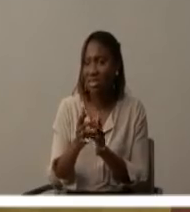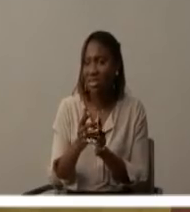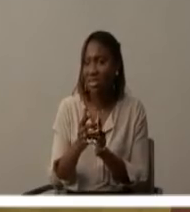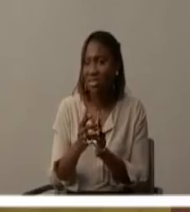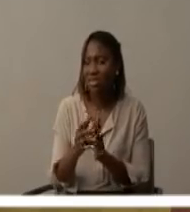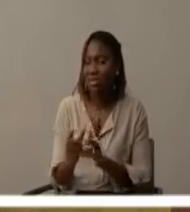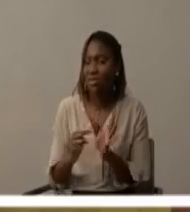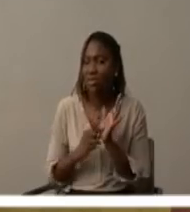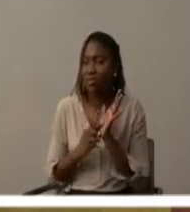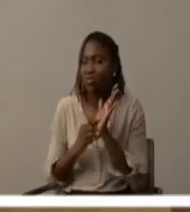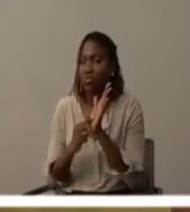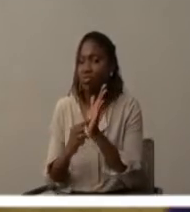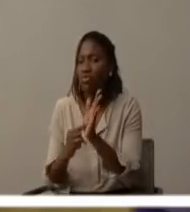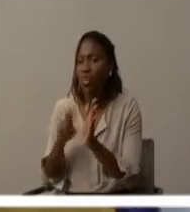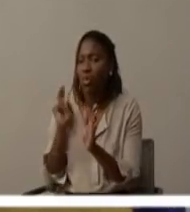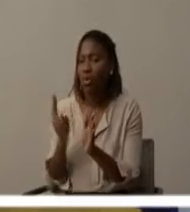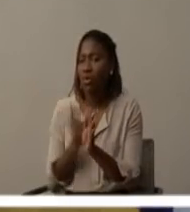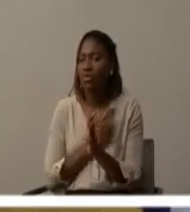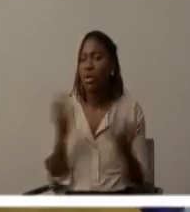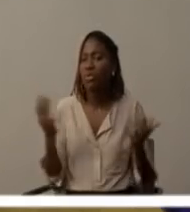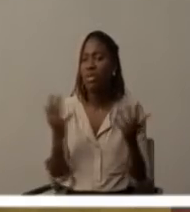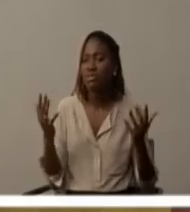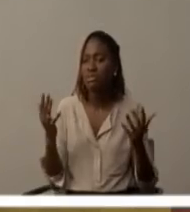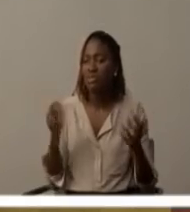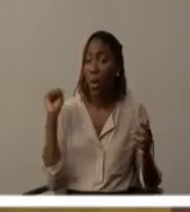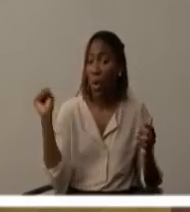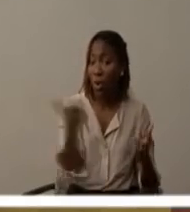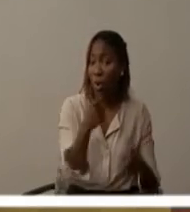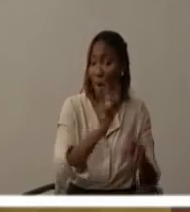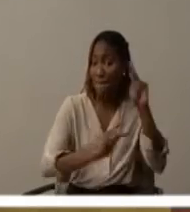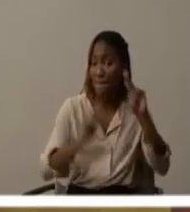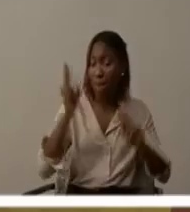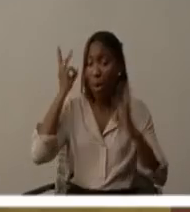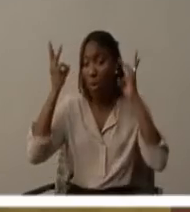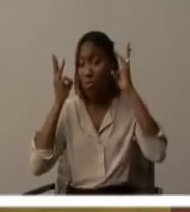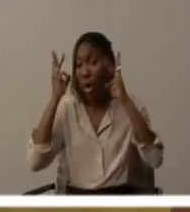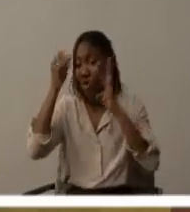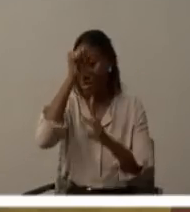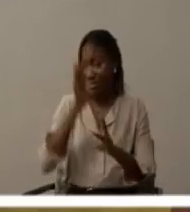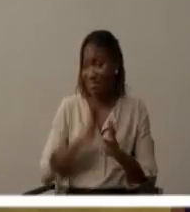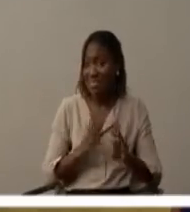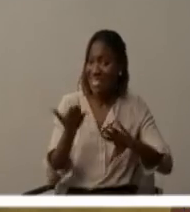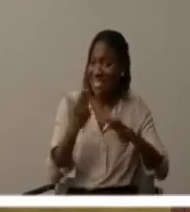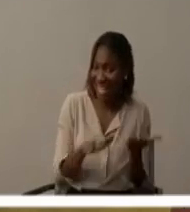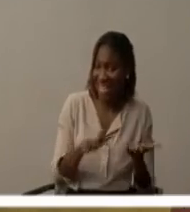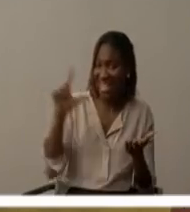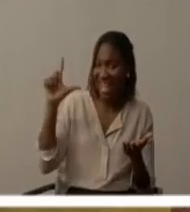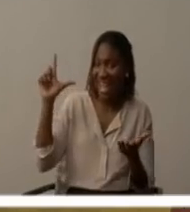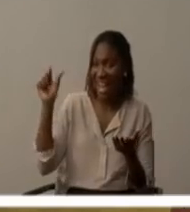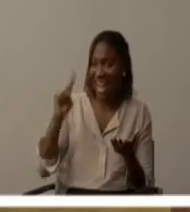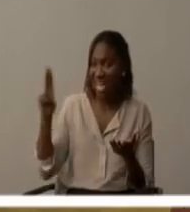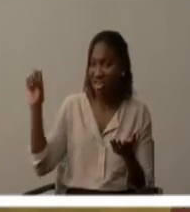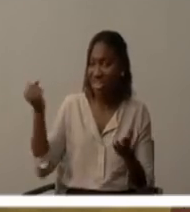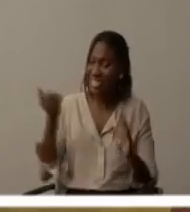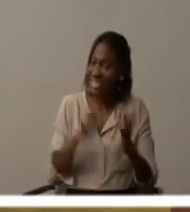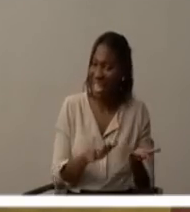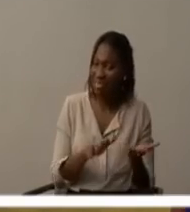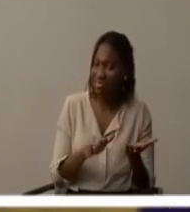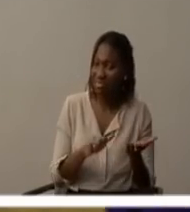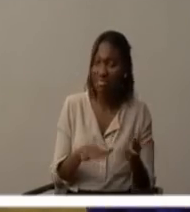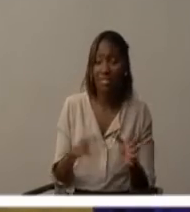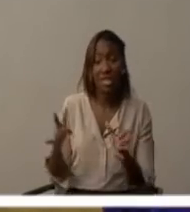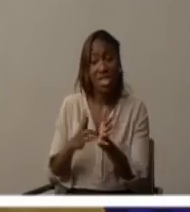The whole community is worried about a man who had died. Jesus is worried about life